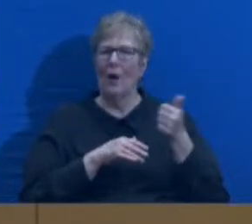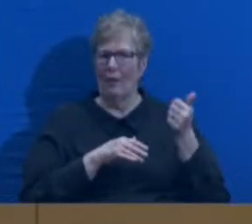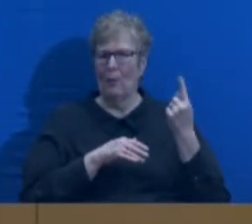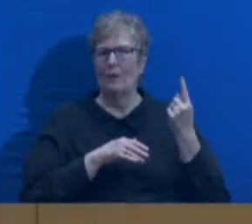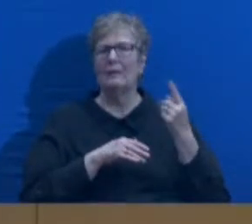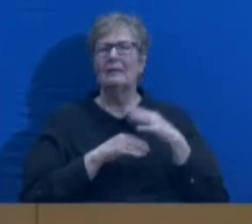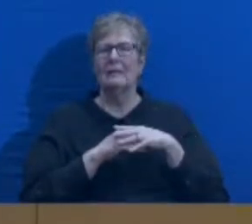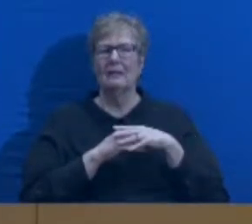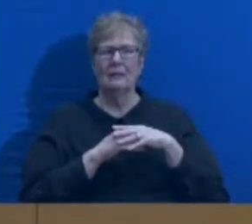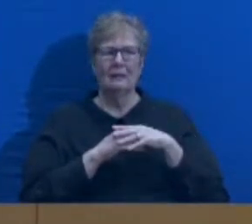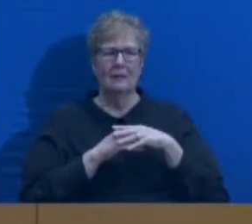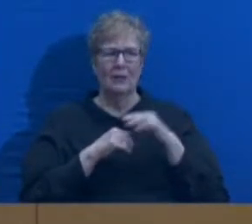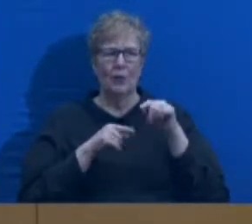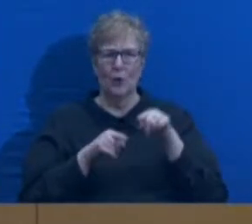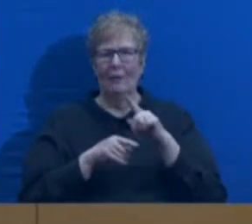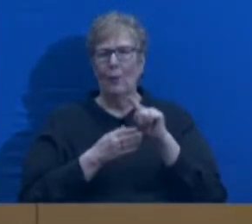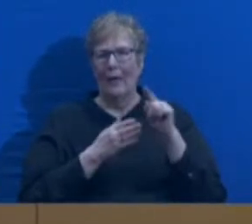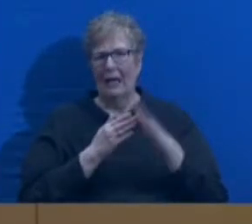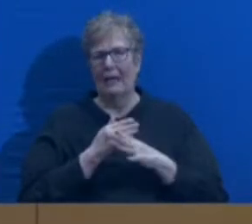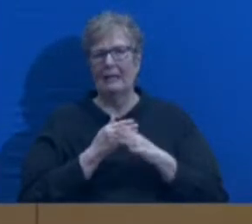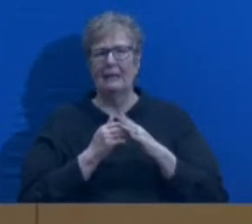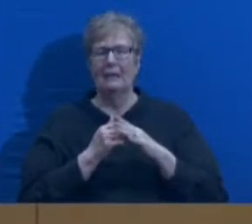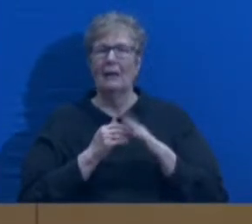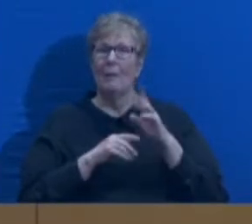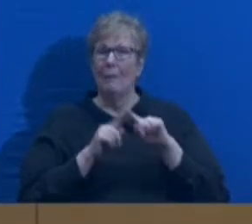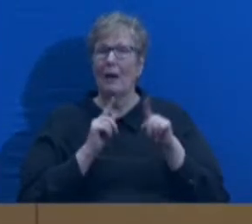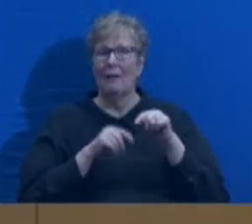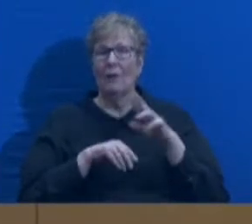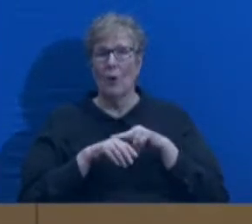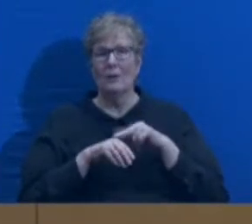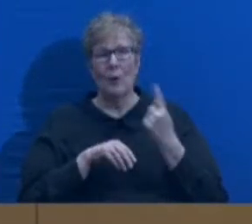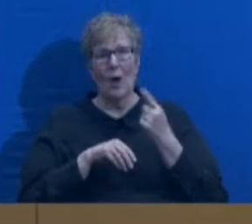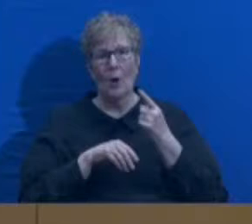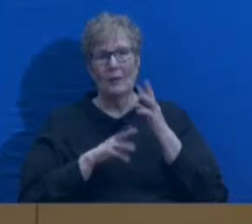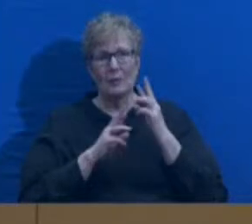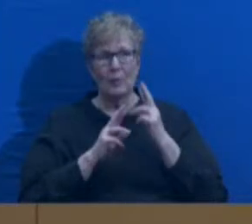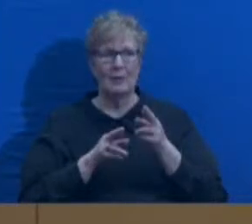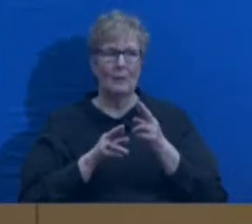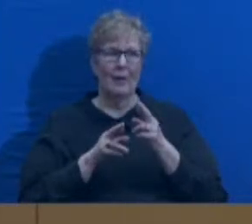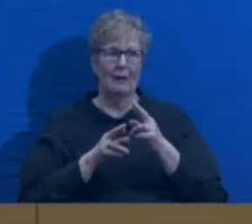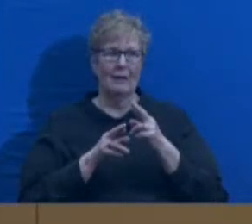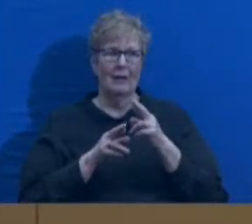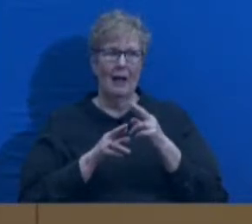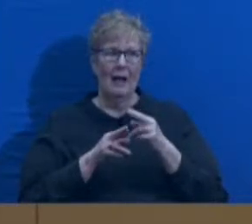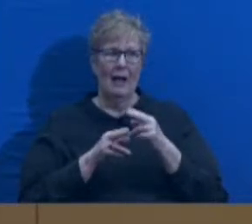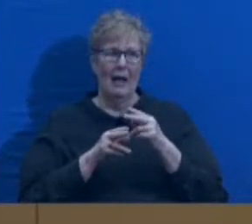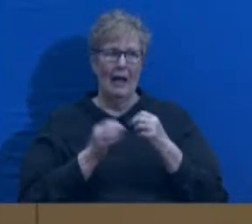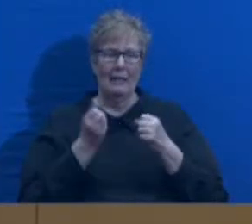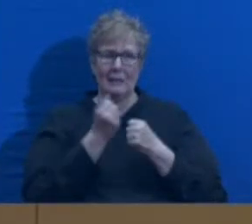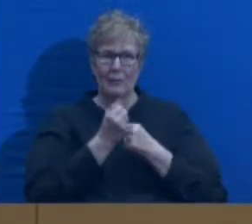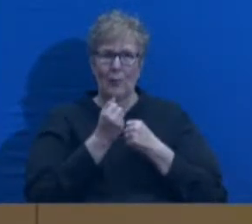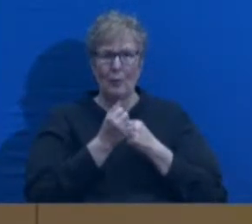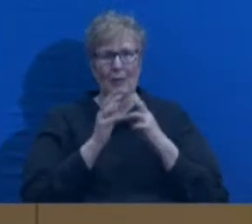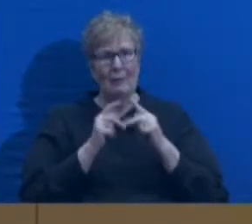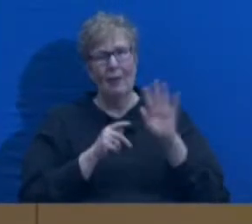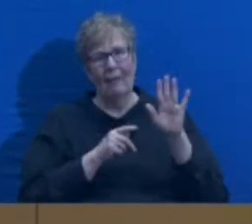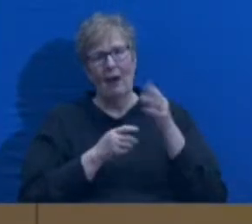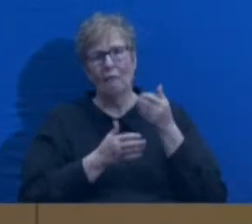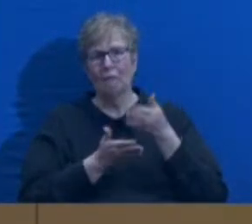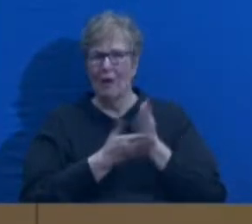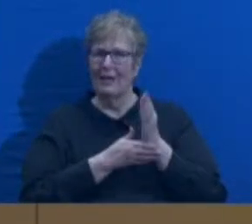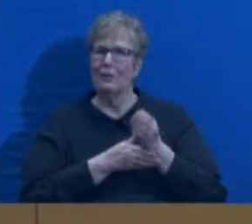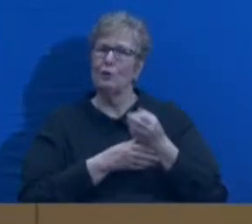others over through the weekend. Of course, we always respect and uphold individuals' rights to